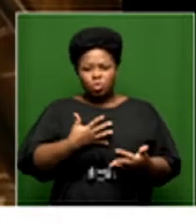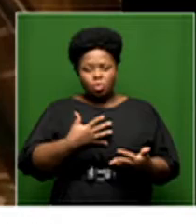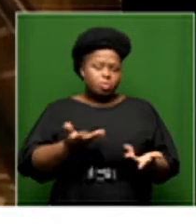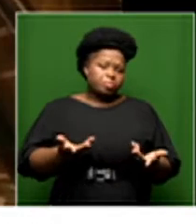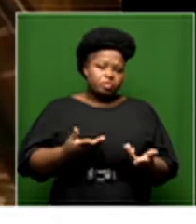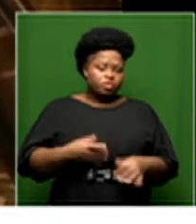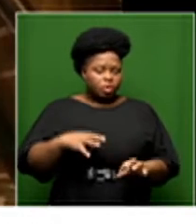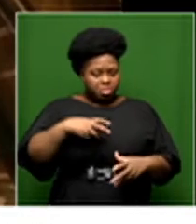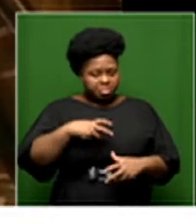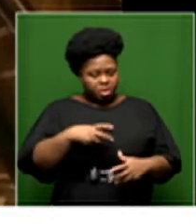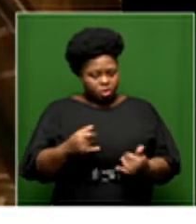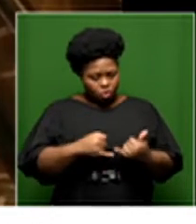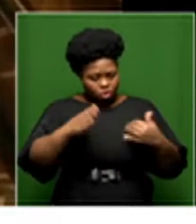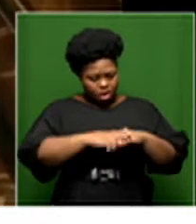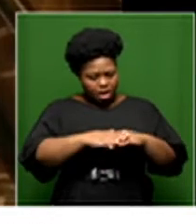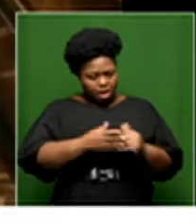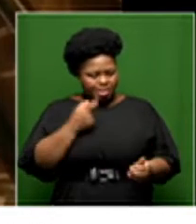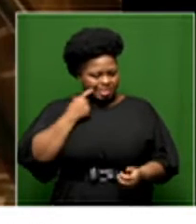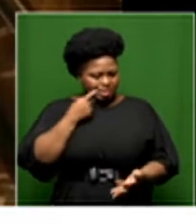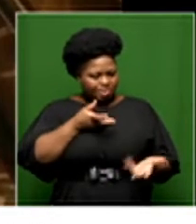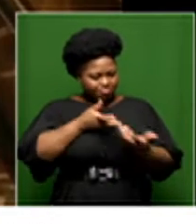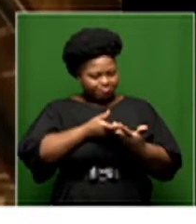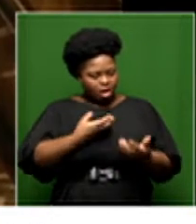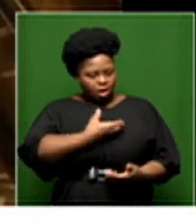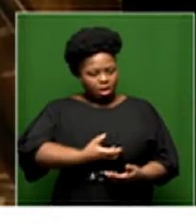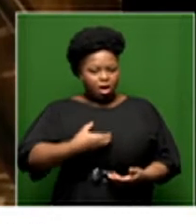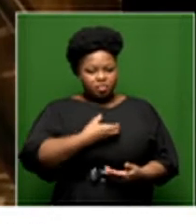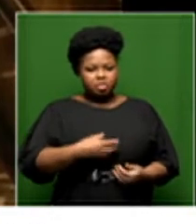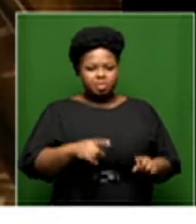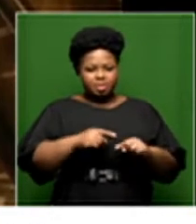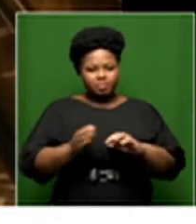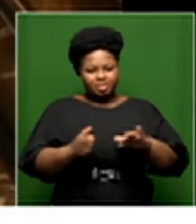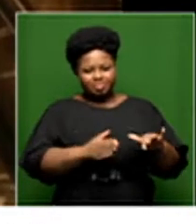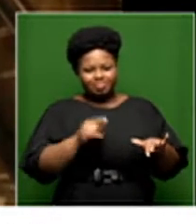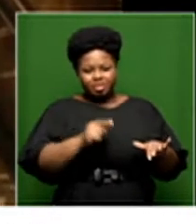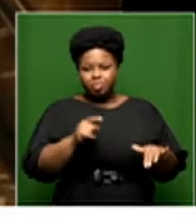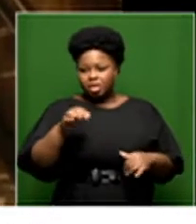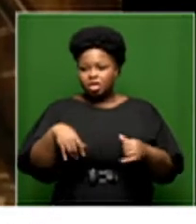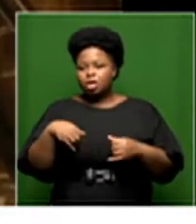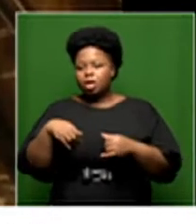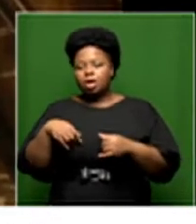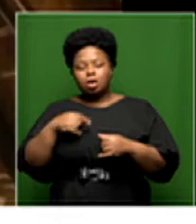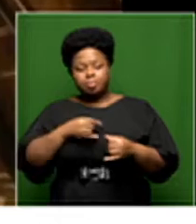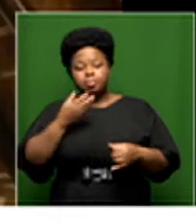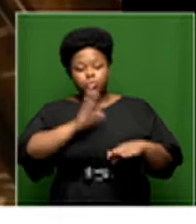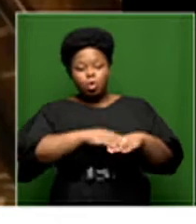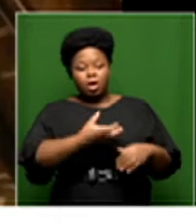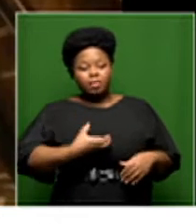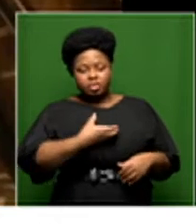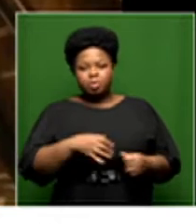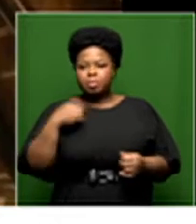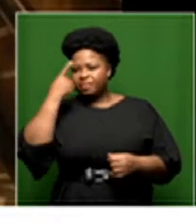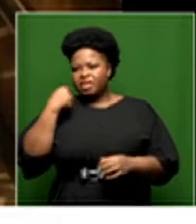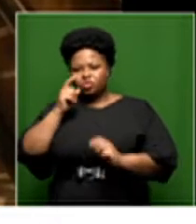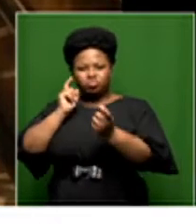program online, these kids can feel as comfortable in a classroom, in a virtual classroom, as most